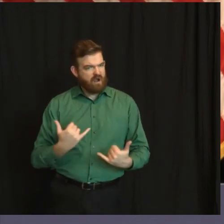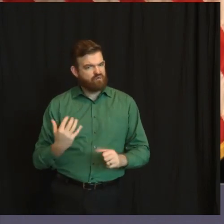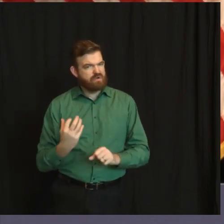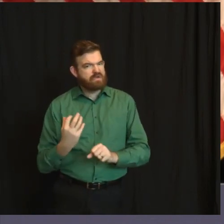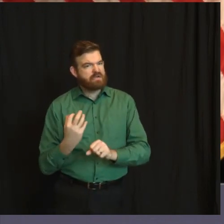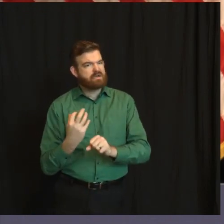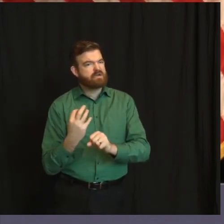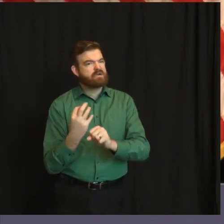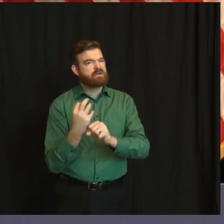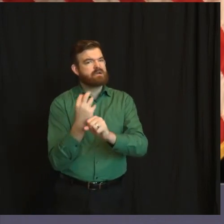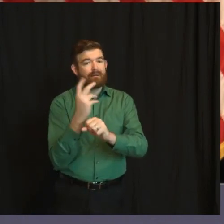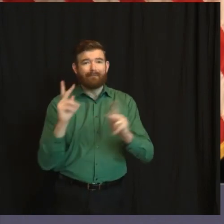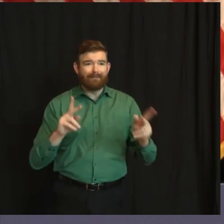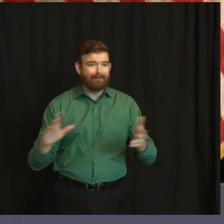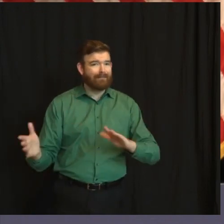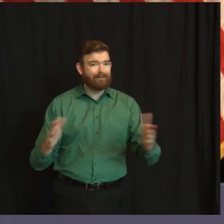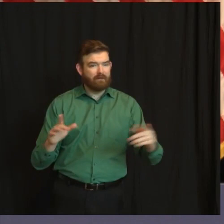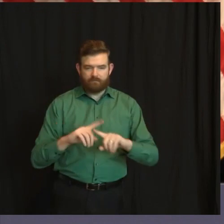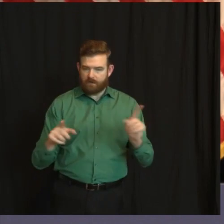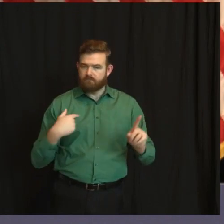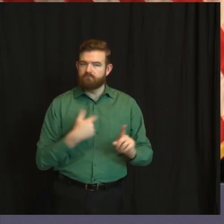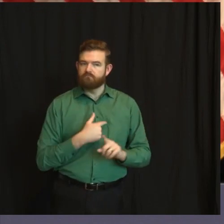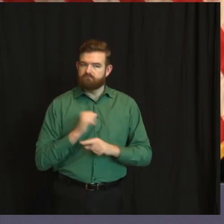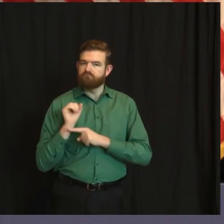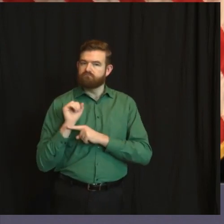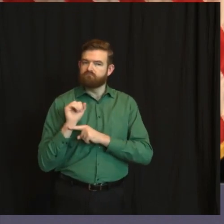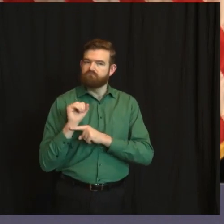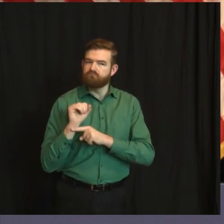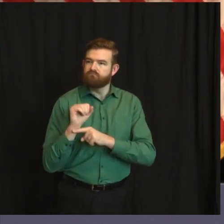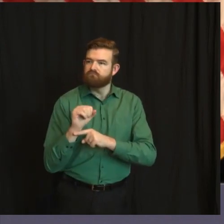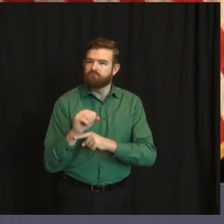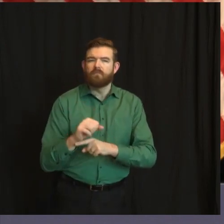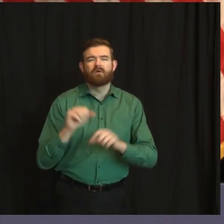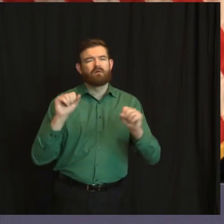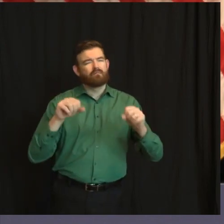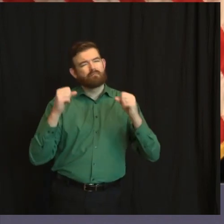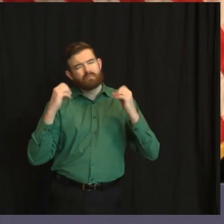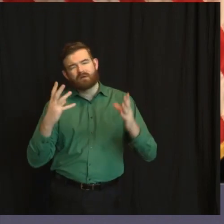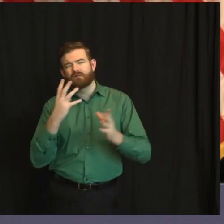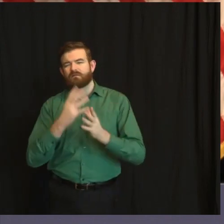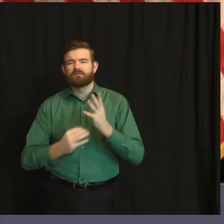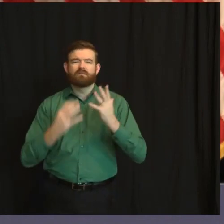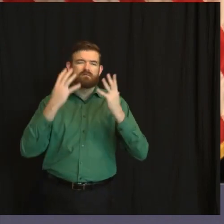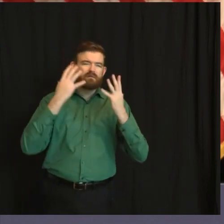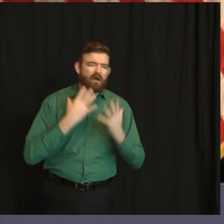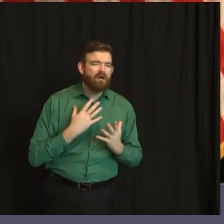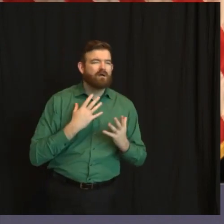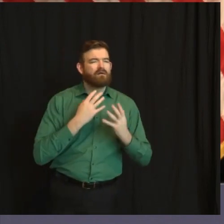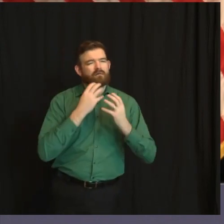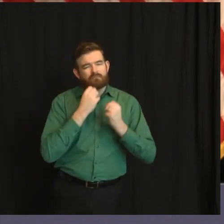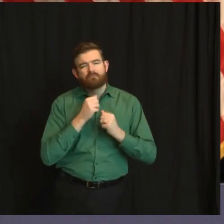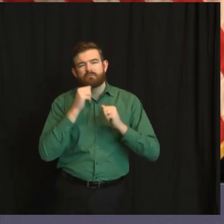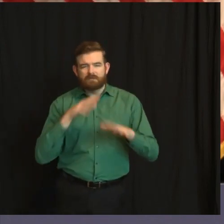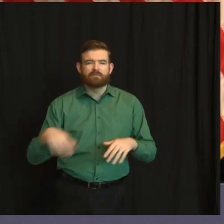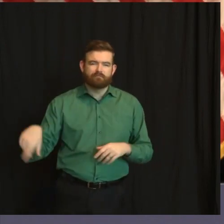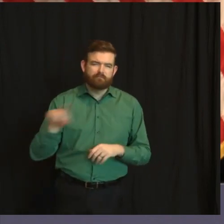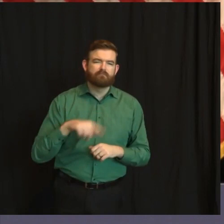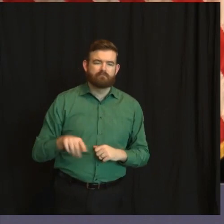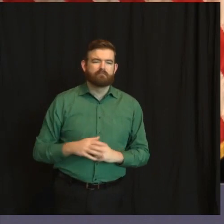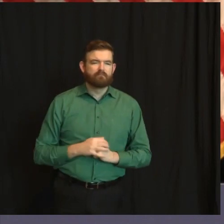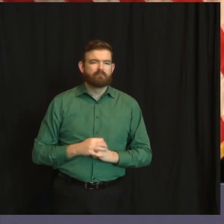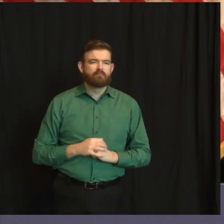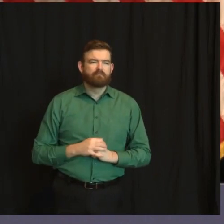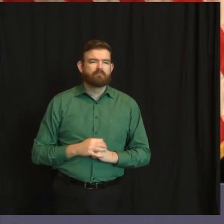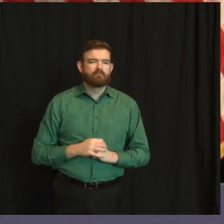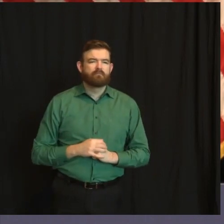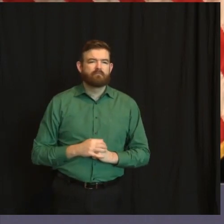of the lives lost, the precious lives. Bless you, each and every one of you. Brett, good protocol there, by the way. But we